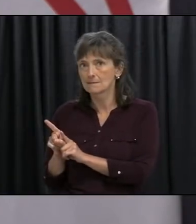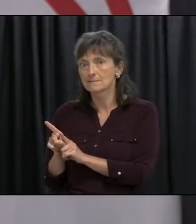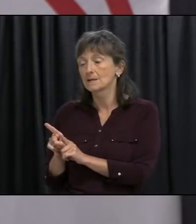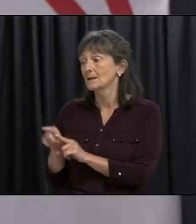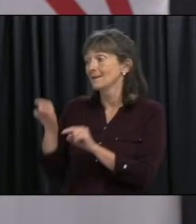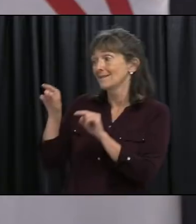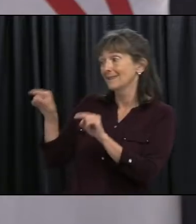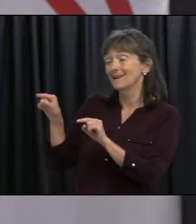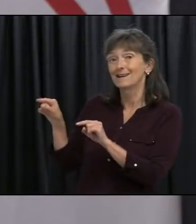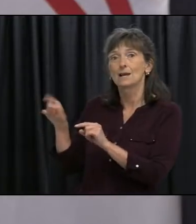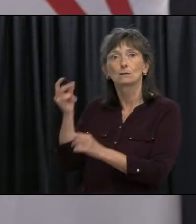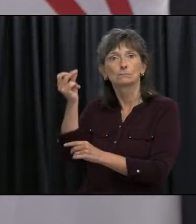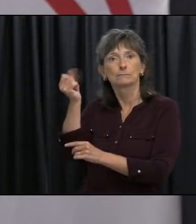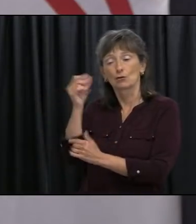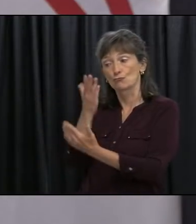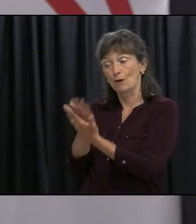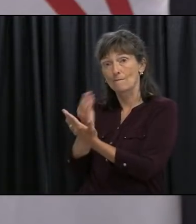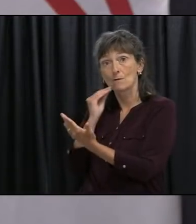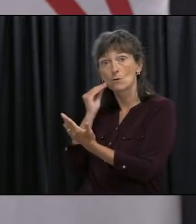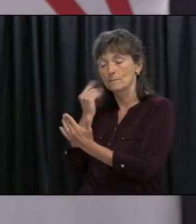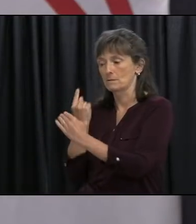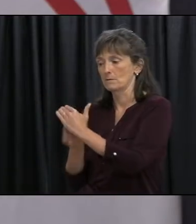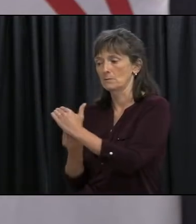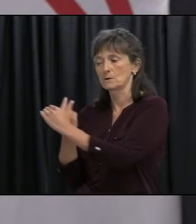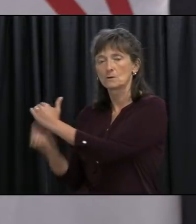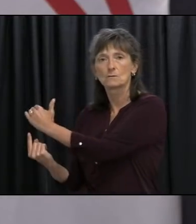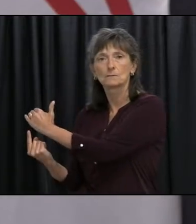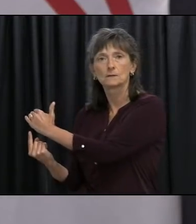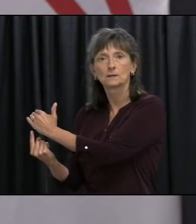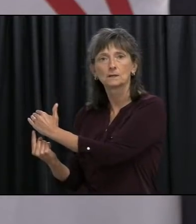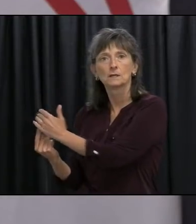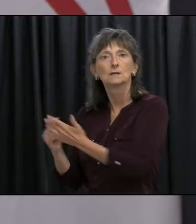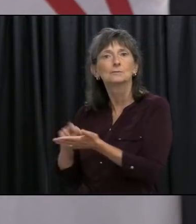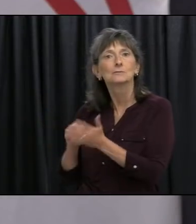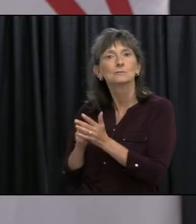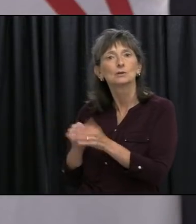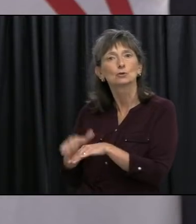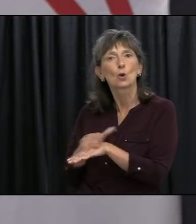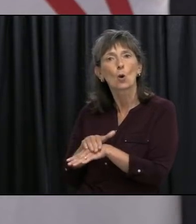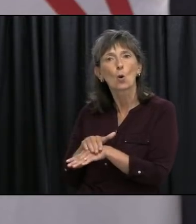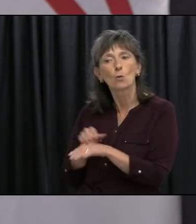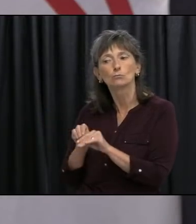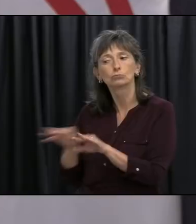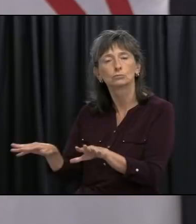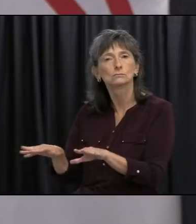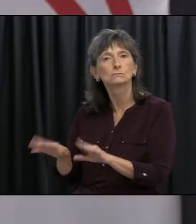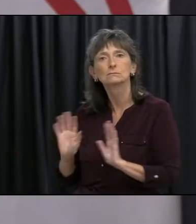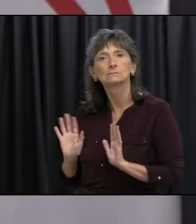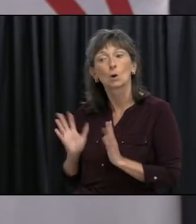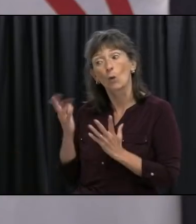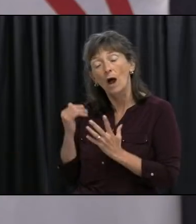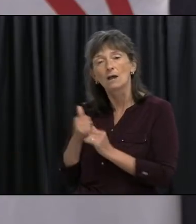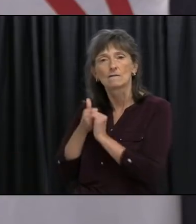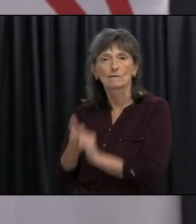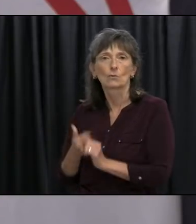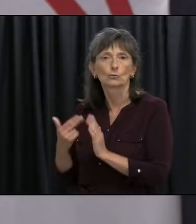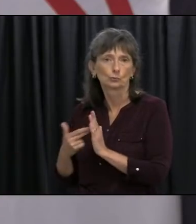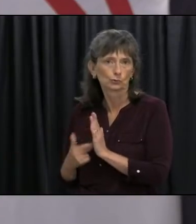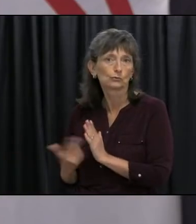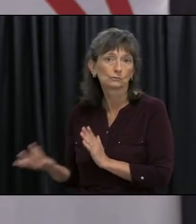people self-isolated immediately, and it really slowed the spread down simply because of they were following the health guidelines.